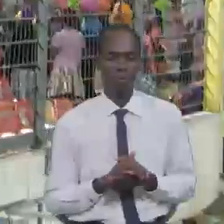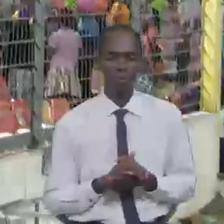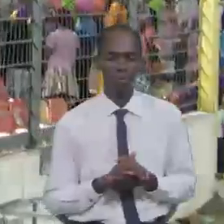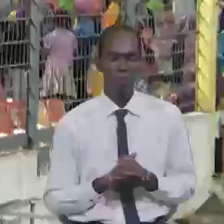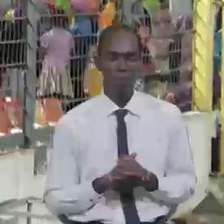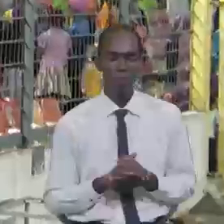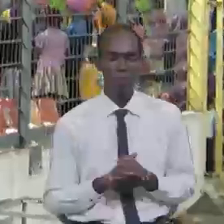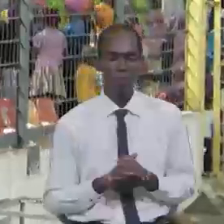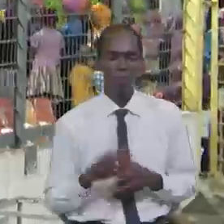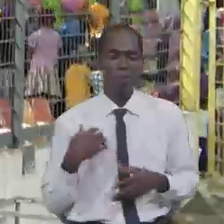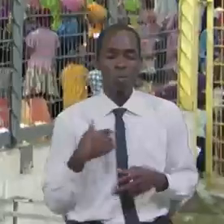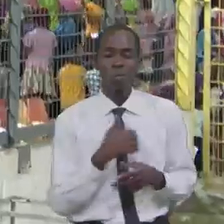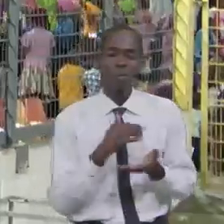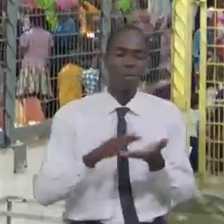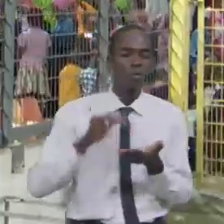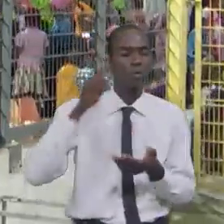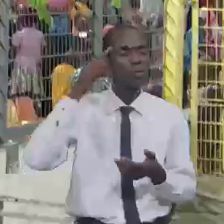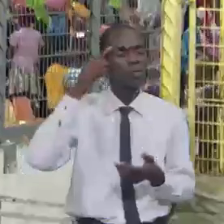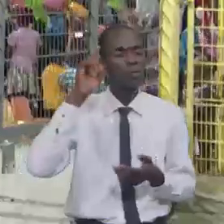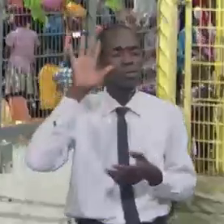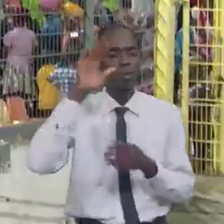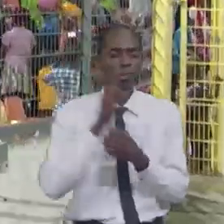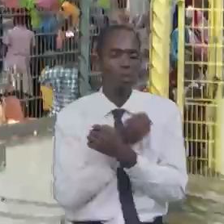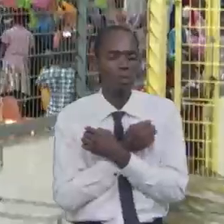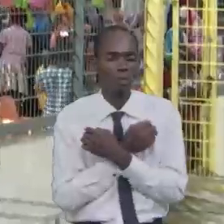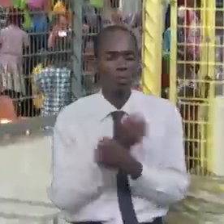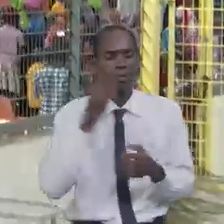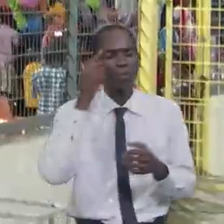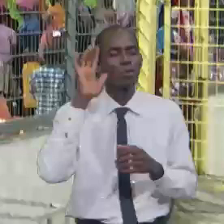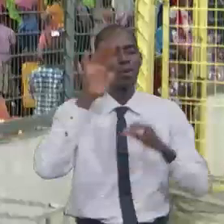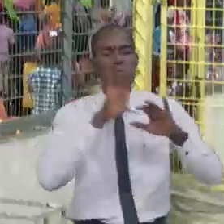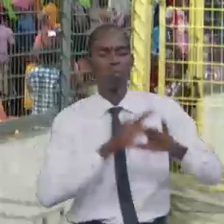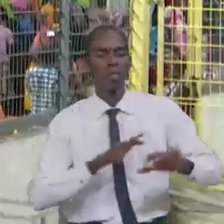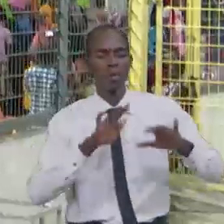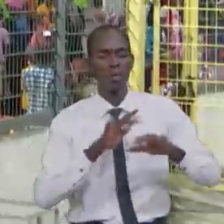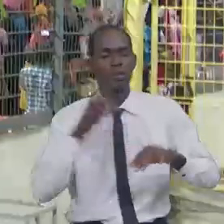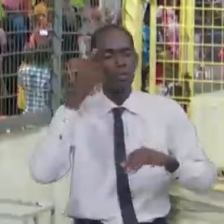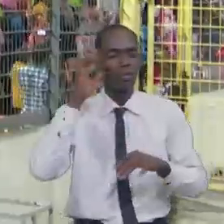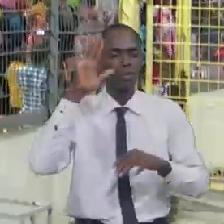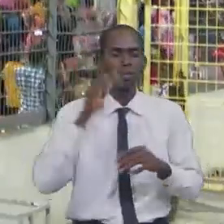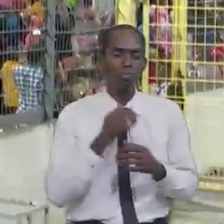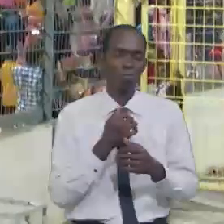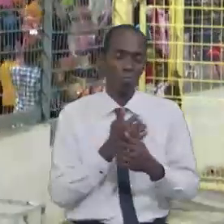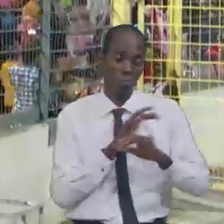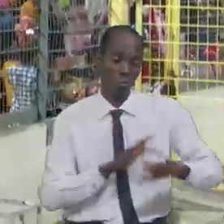we glorify you for your love, for your mercy, for your compassion,